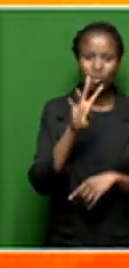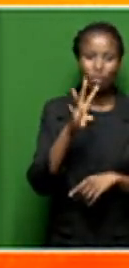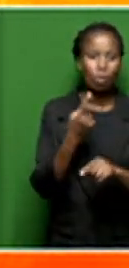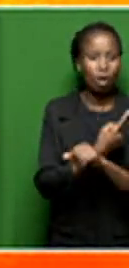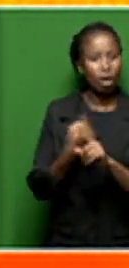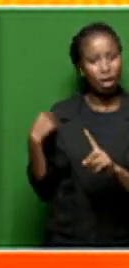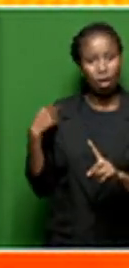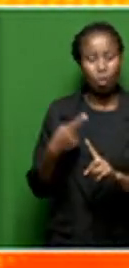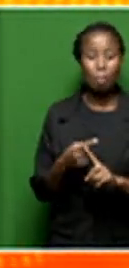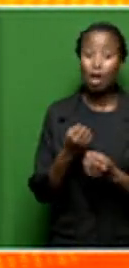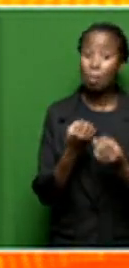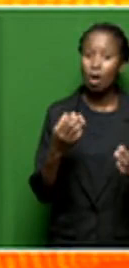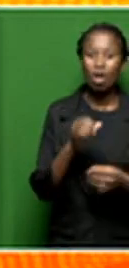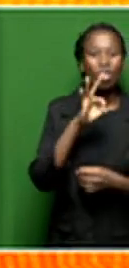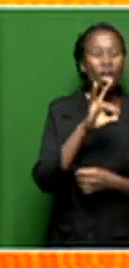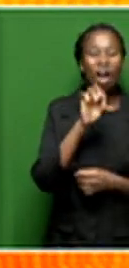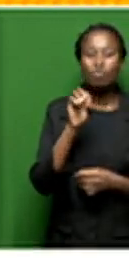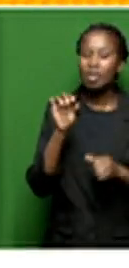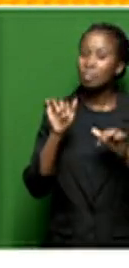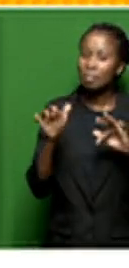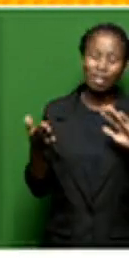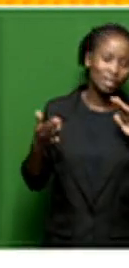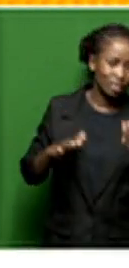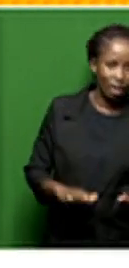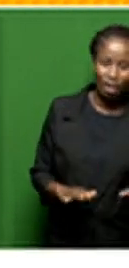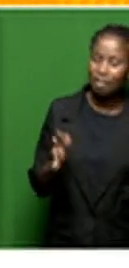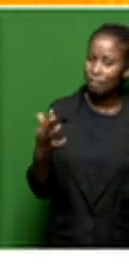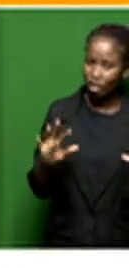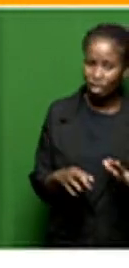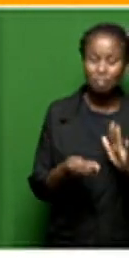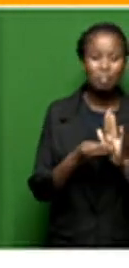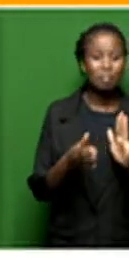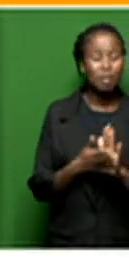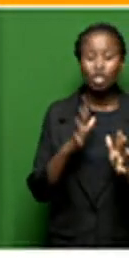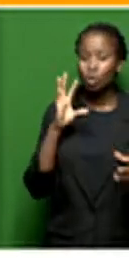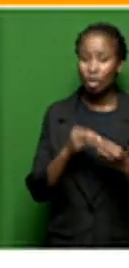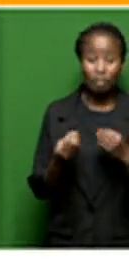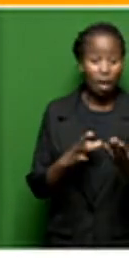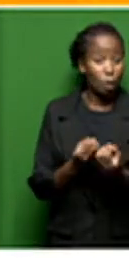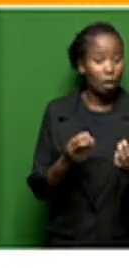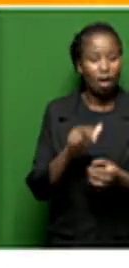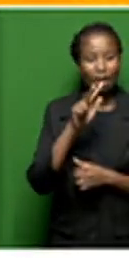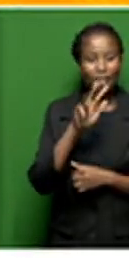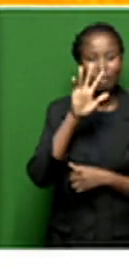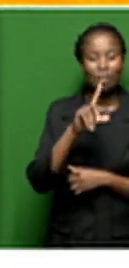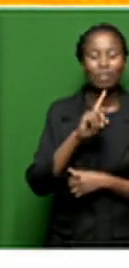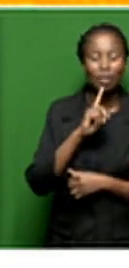further 300 COVID-19 related deaths being reported, bringing total fatalities now to